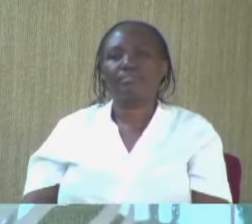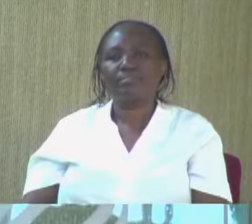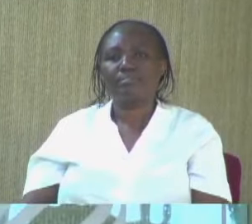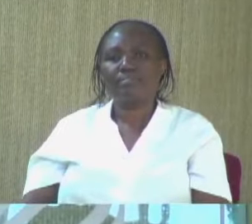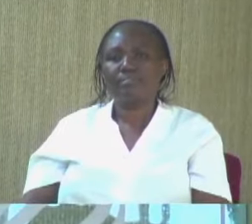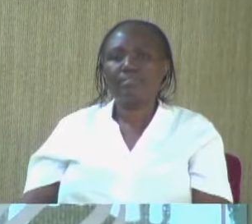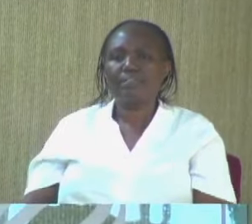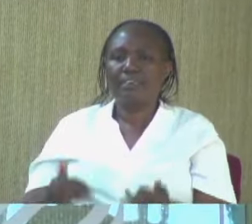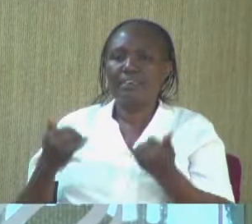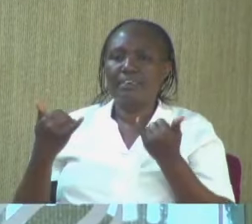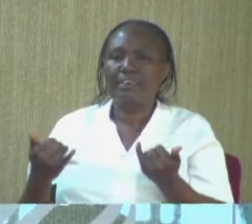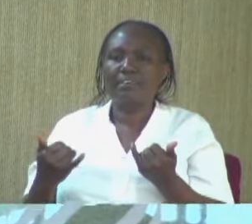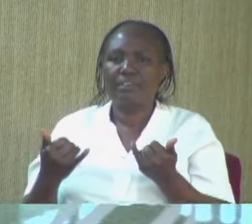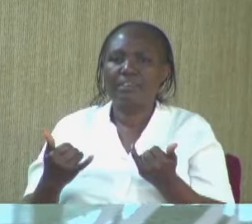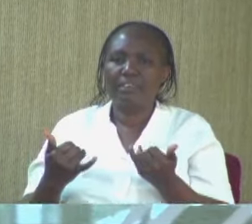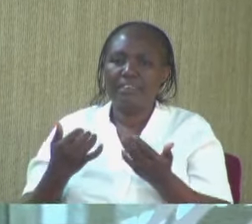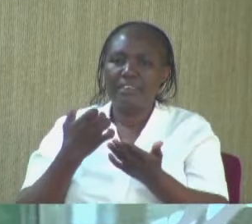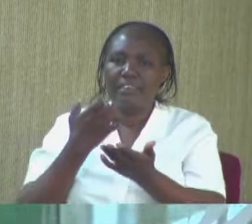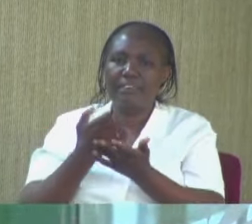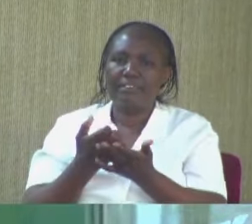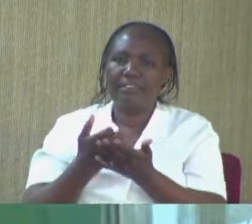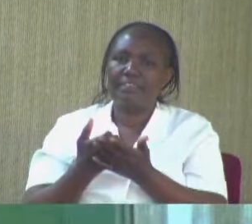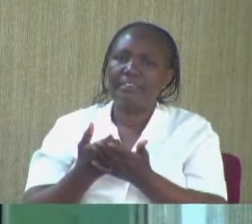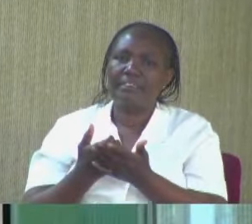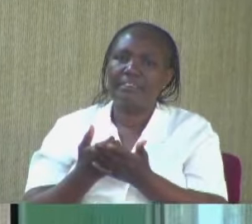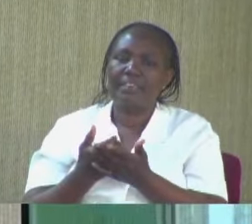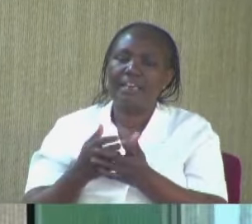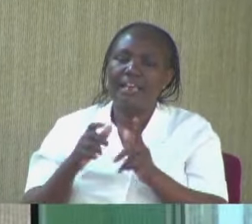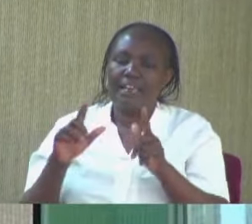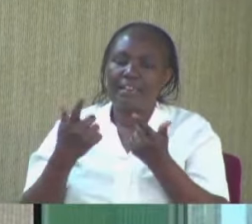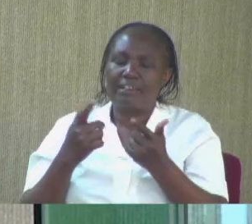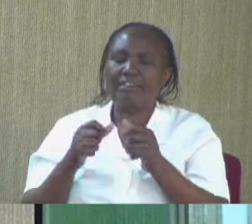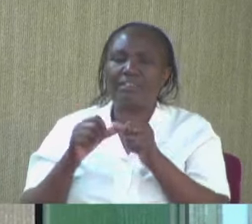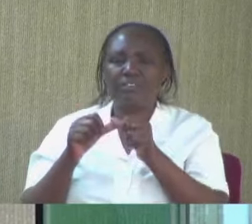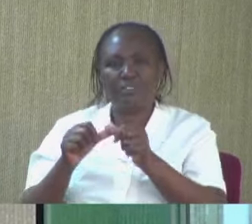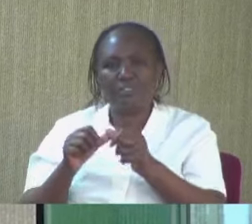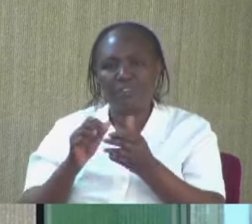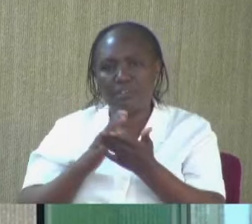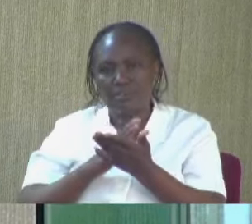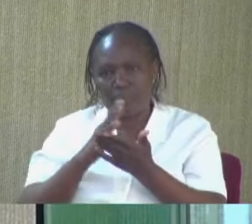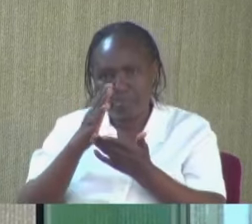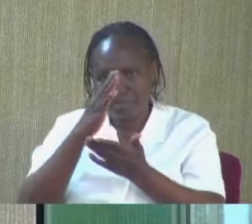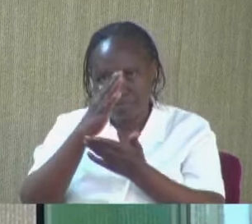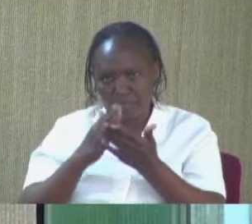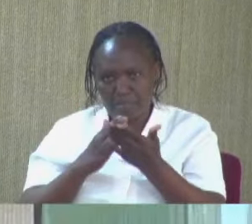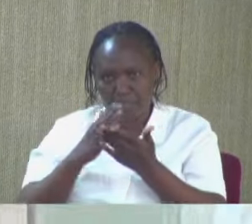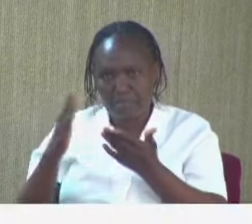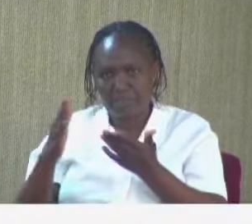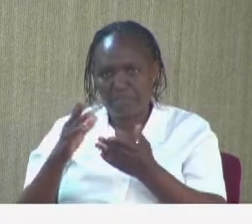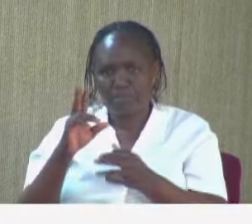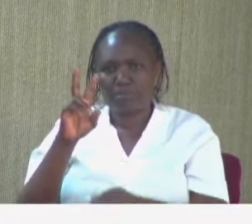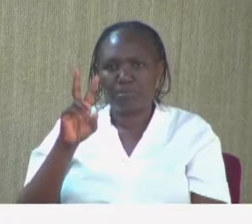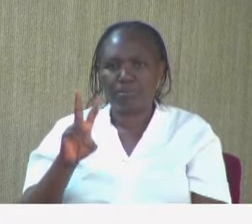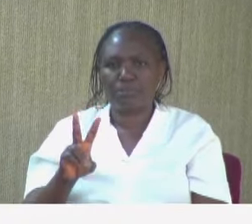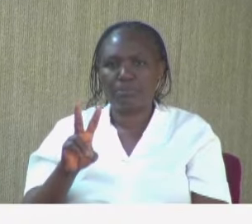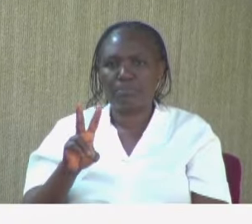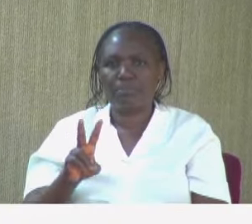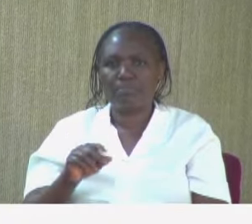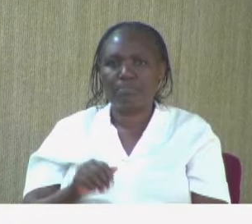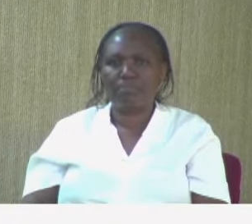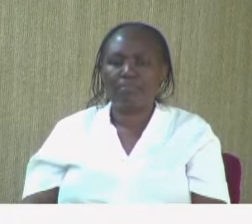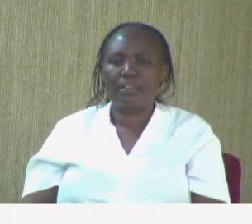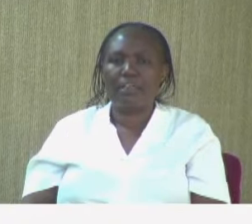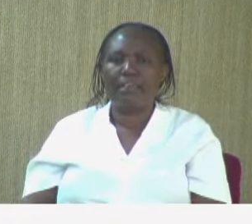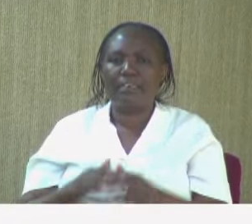with those details, let's turn to part B of this presentation and talk about Ellen White and the book, The